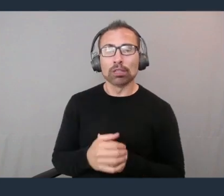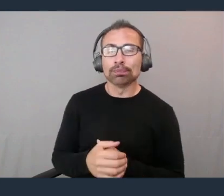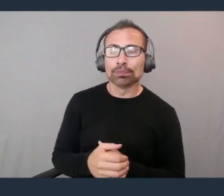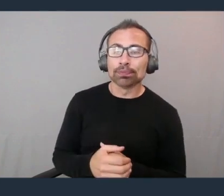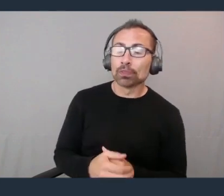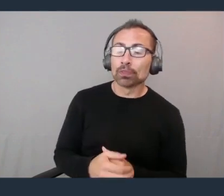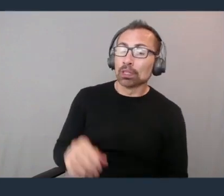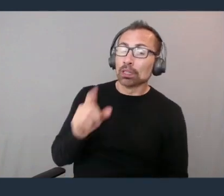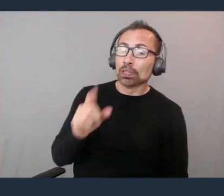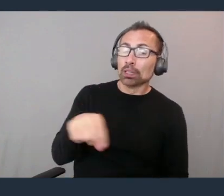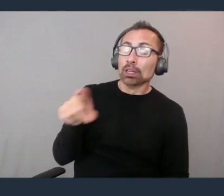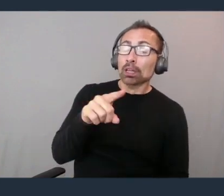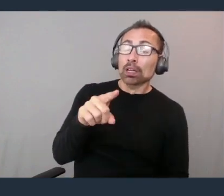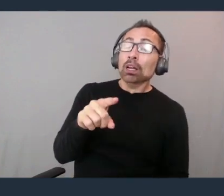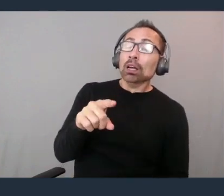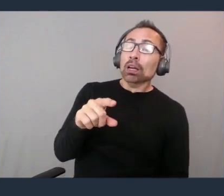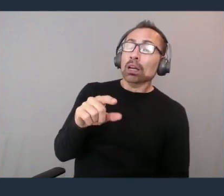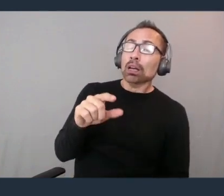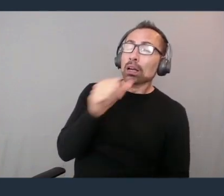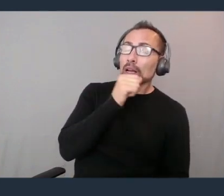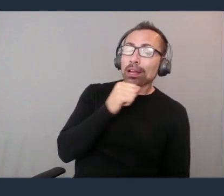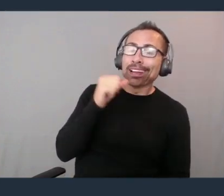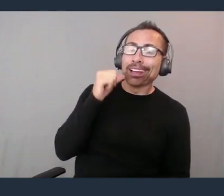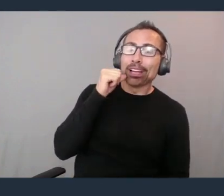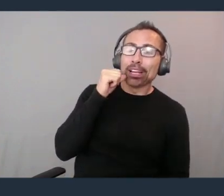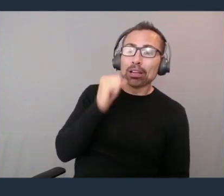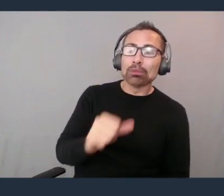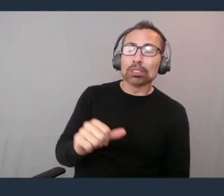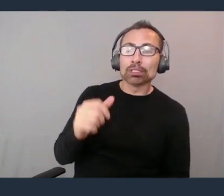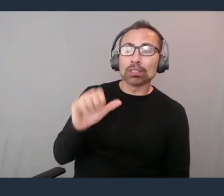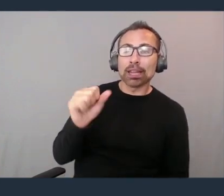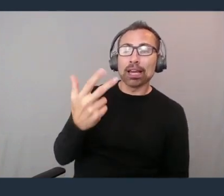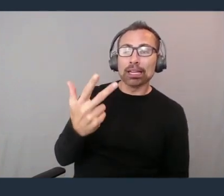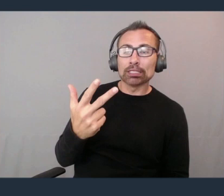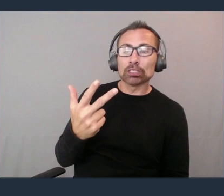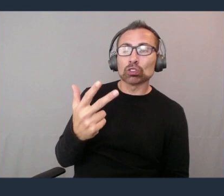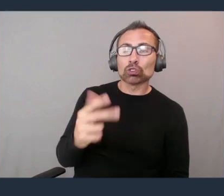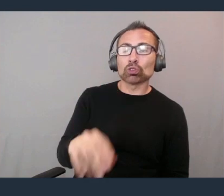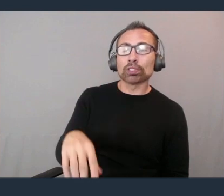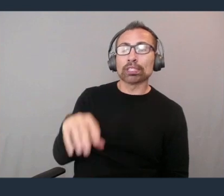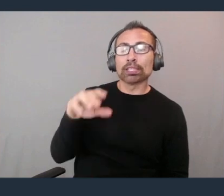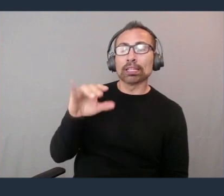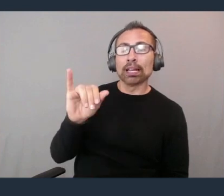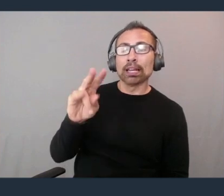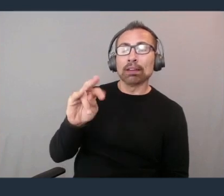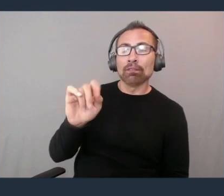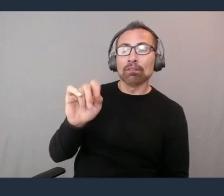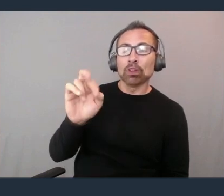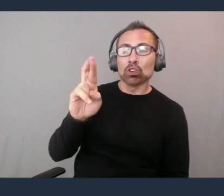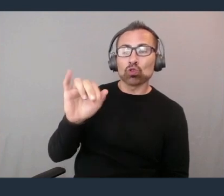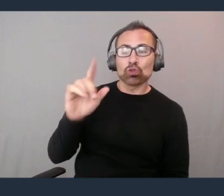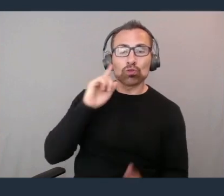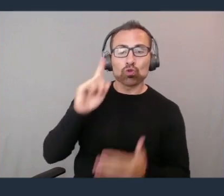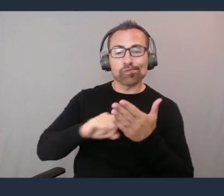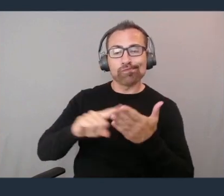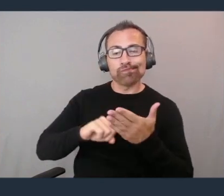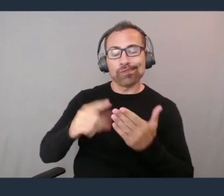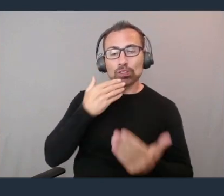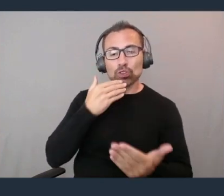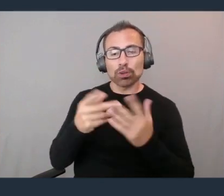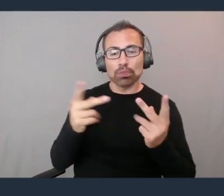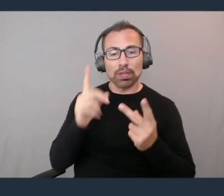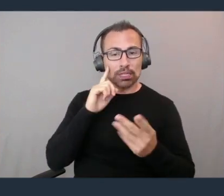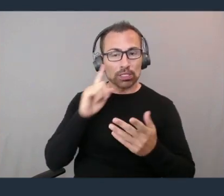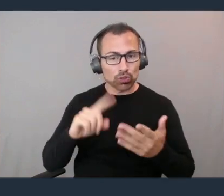S3 inventory is a great place to start. It allows you to generate a list of objects and metadata such as object size, storage